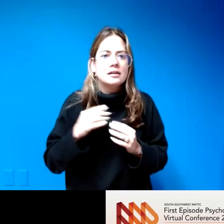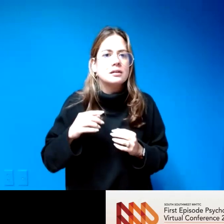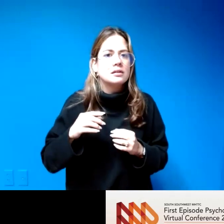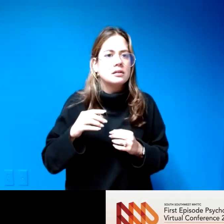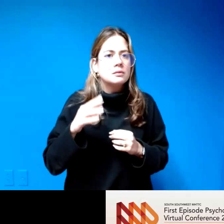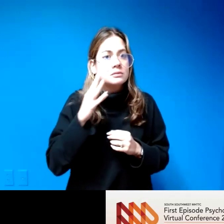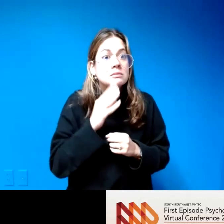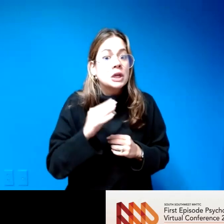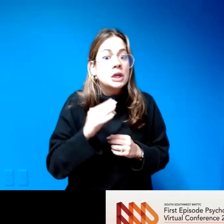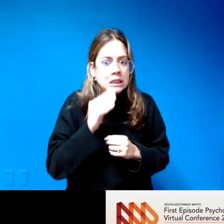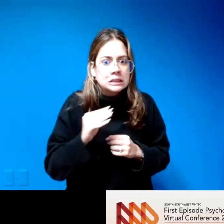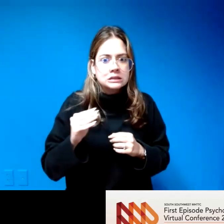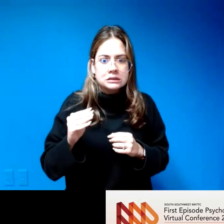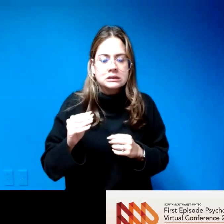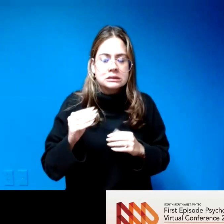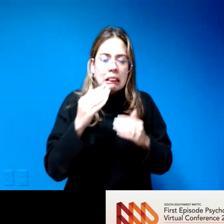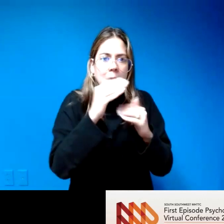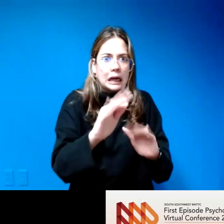and I was also,